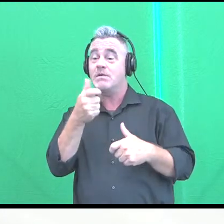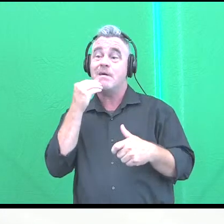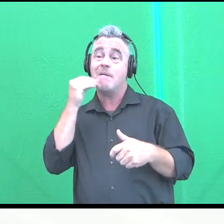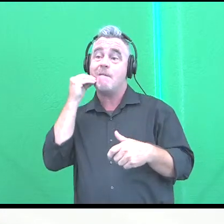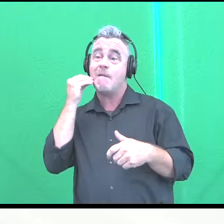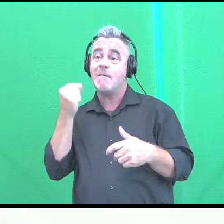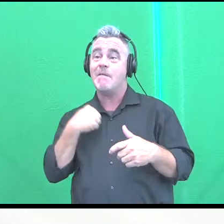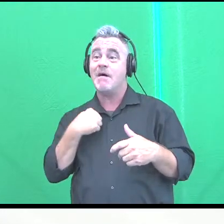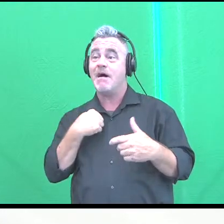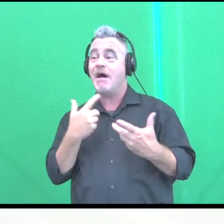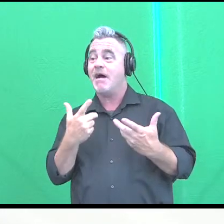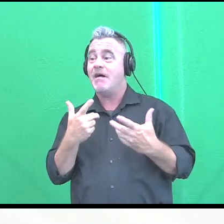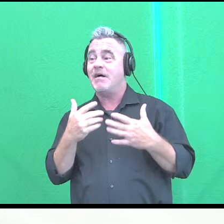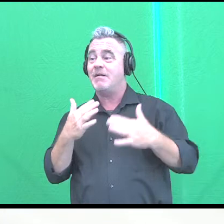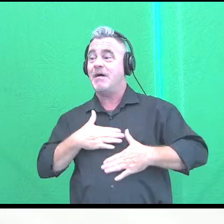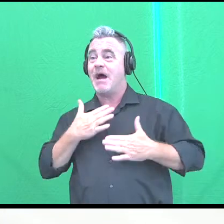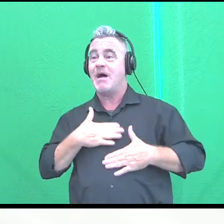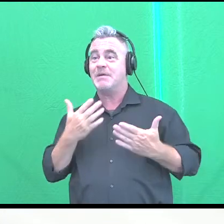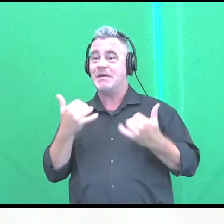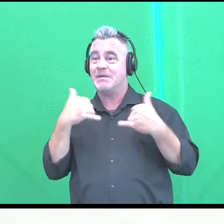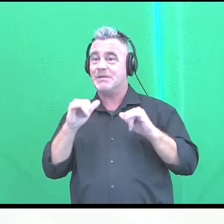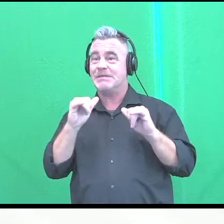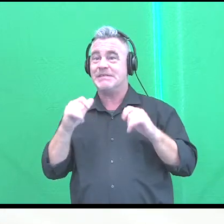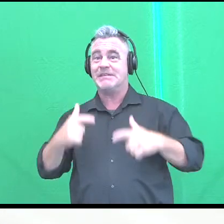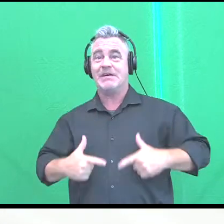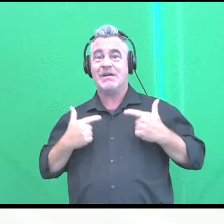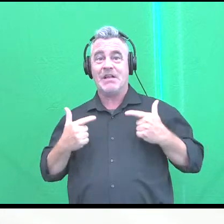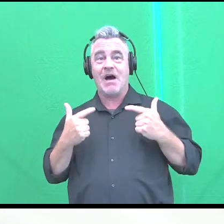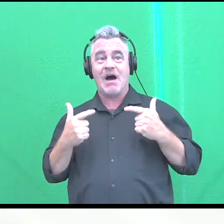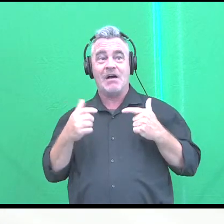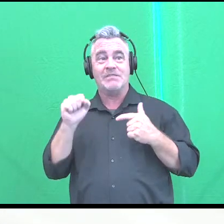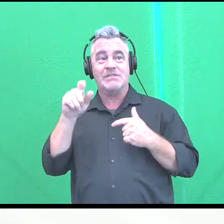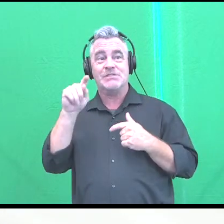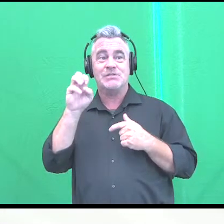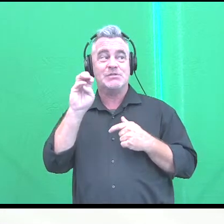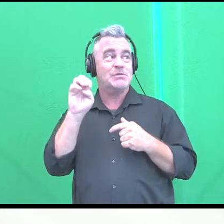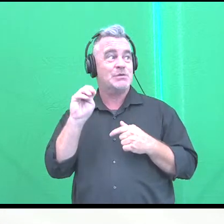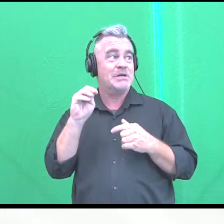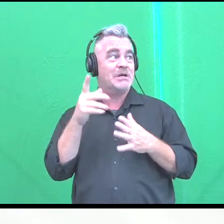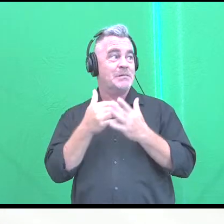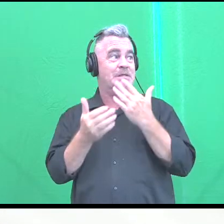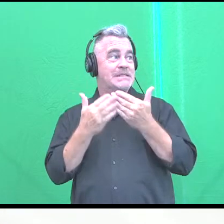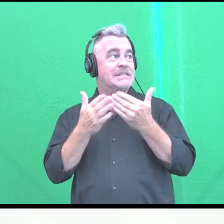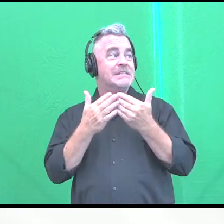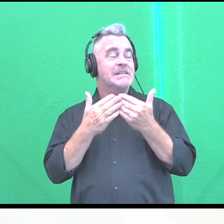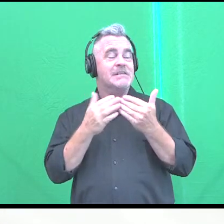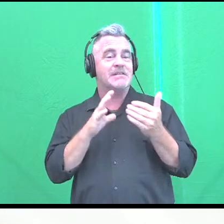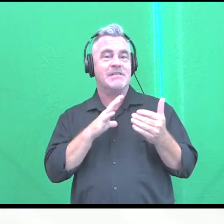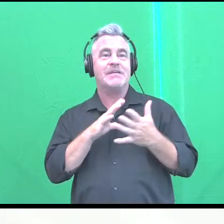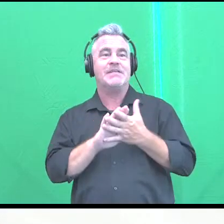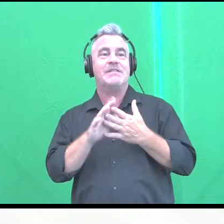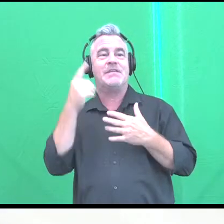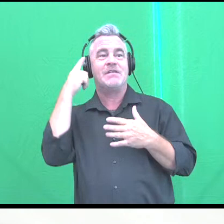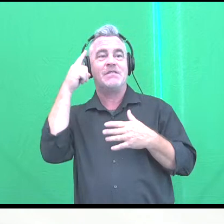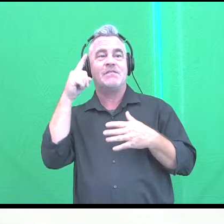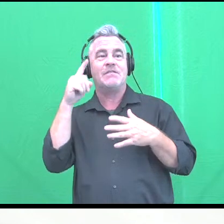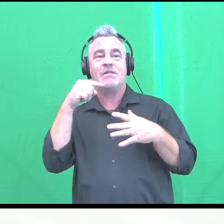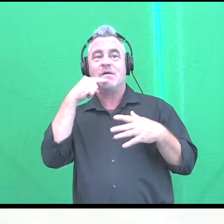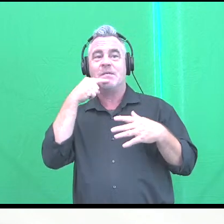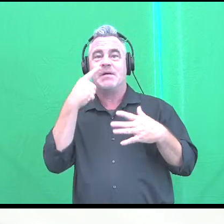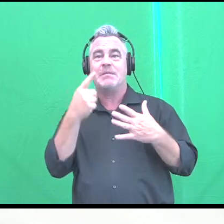I'm very glad we're still doing the live streams. It makes it so much easier for the public to